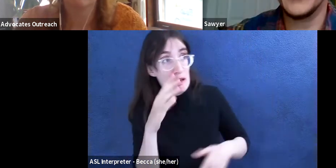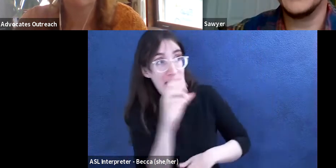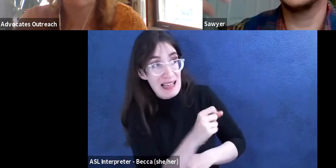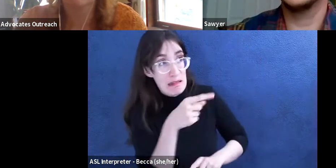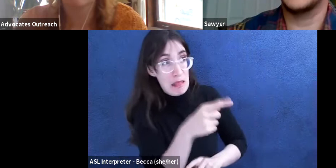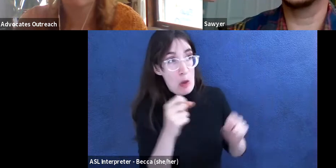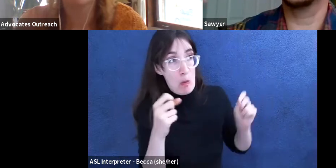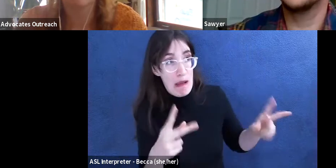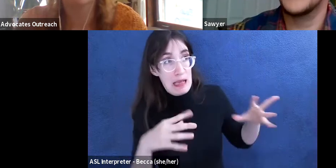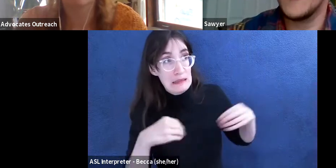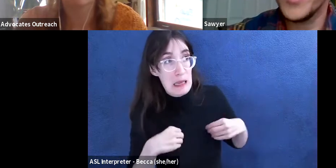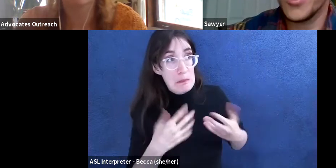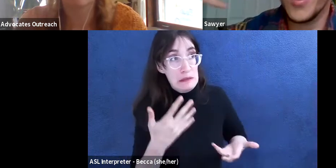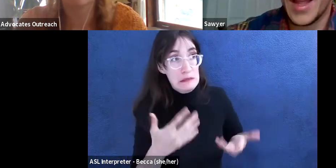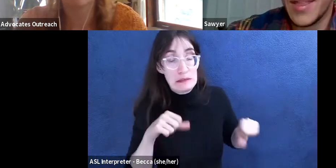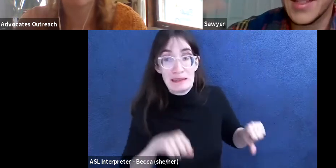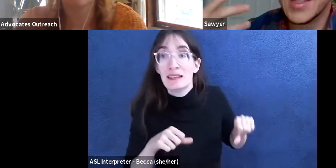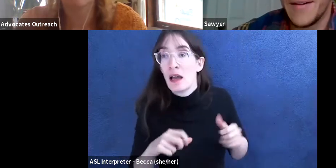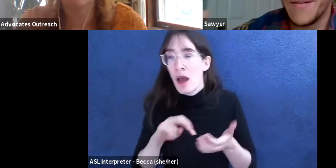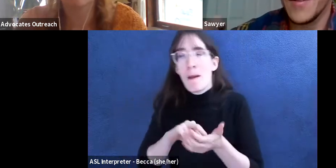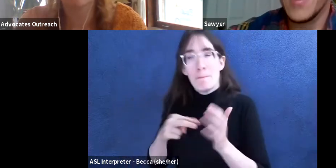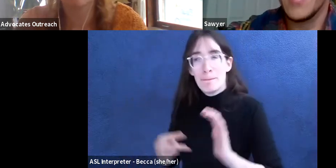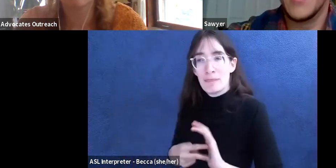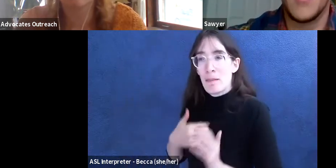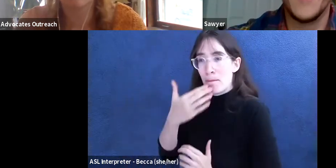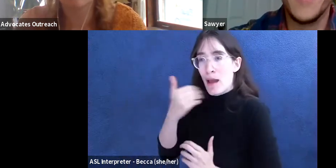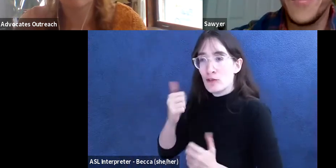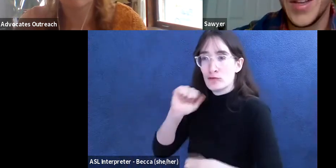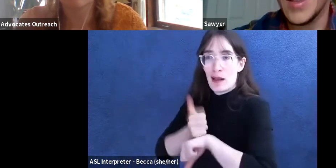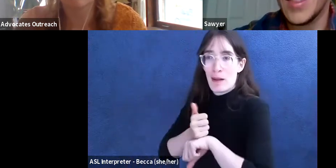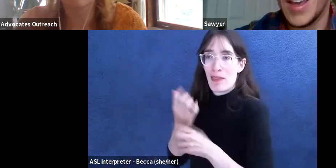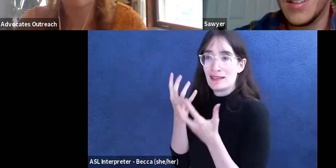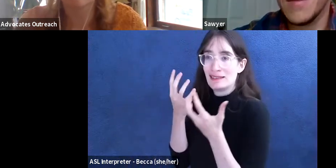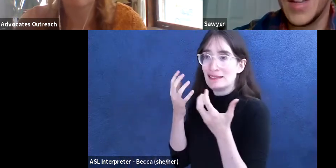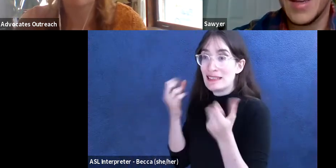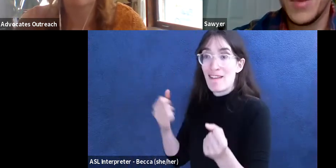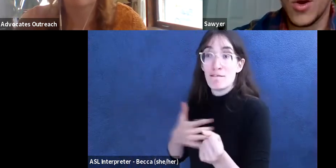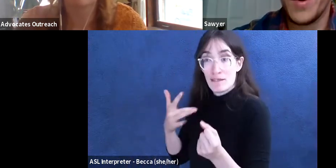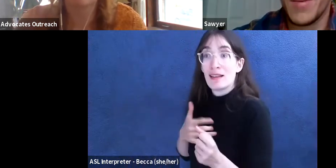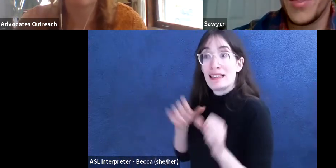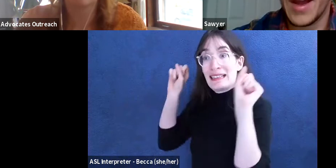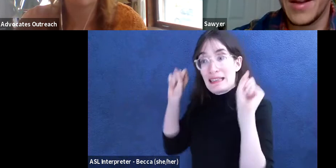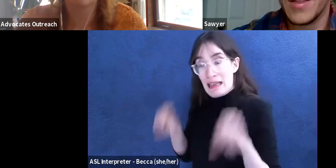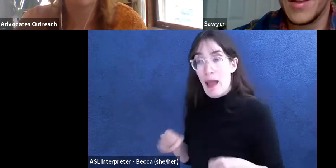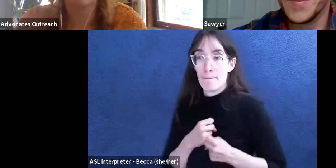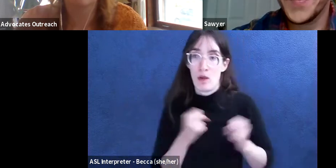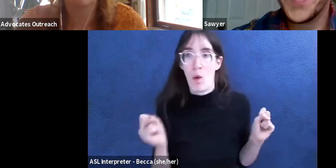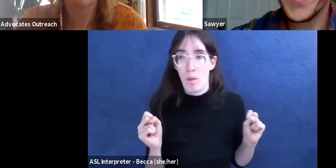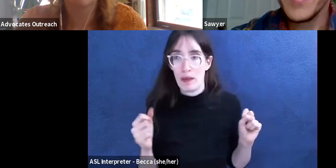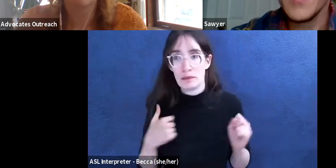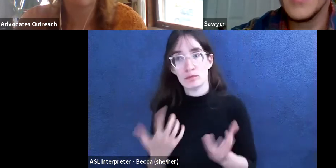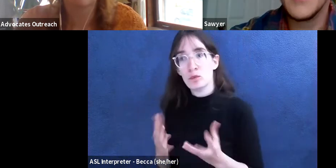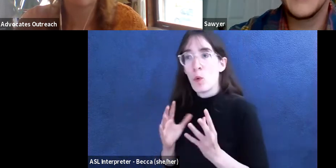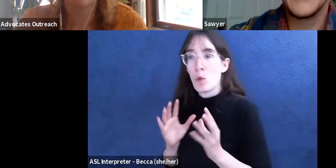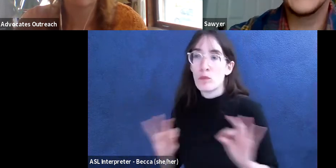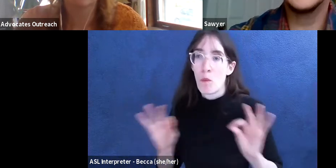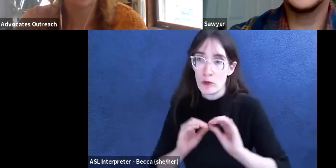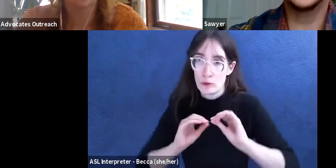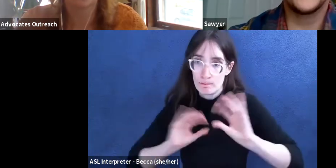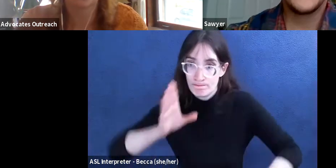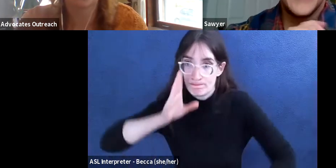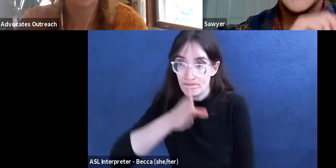and the more specific that you can be, the more clearly your child will